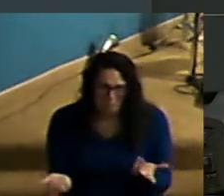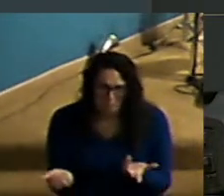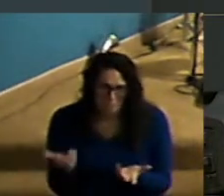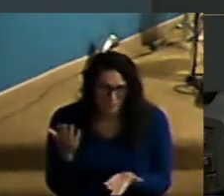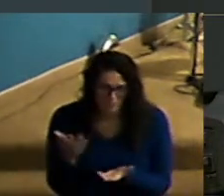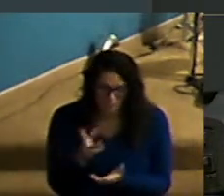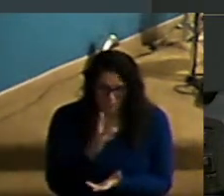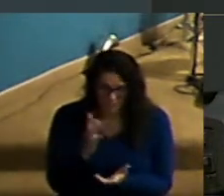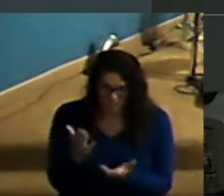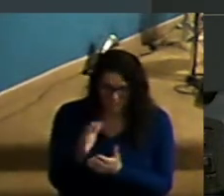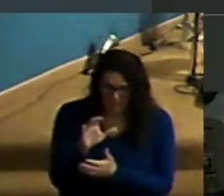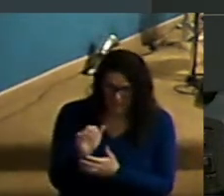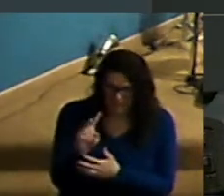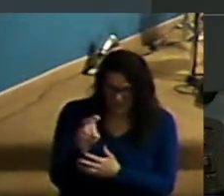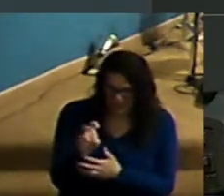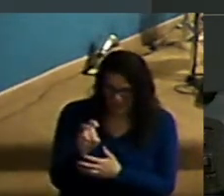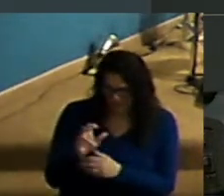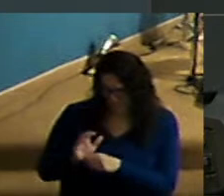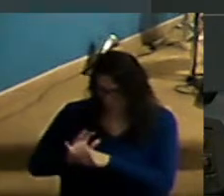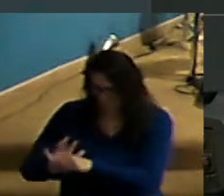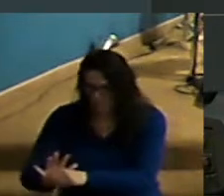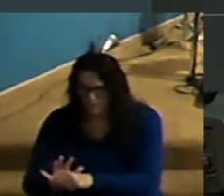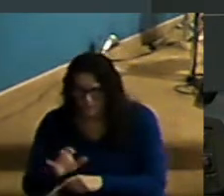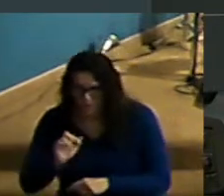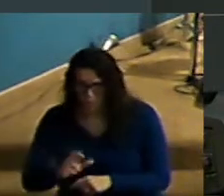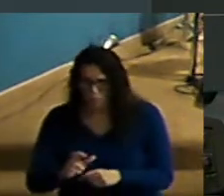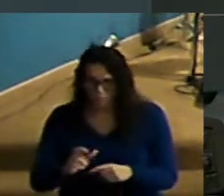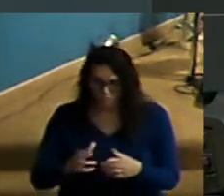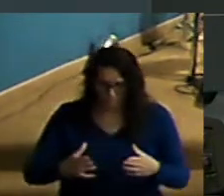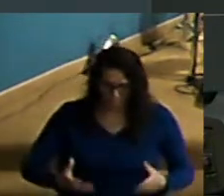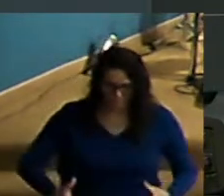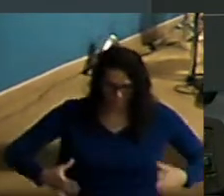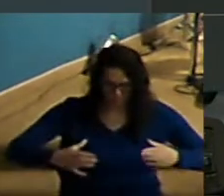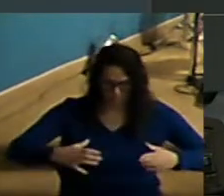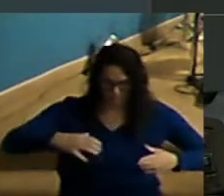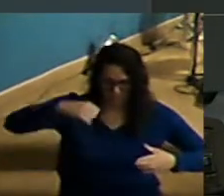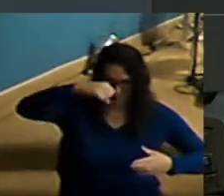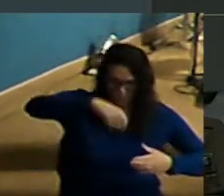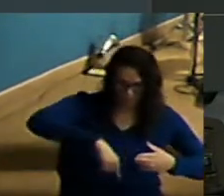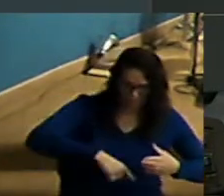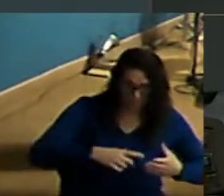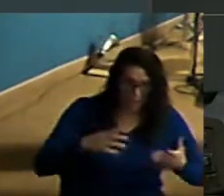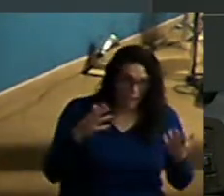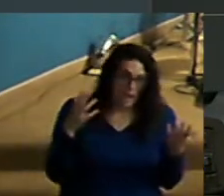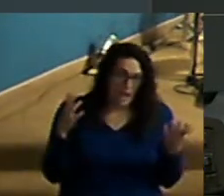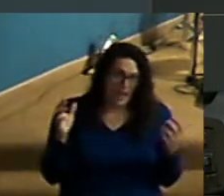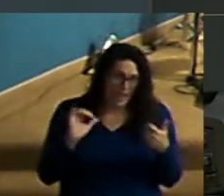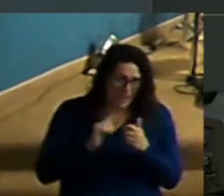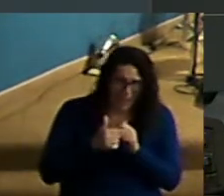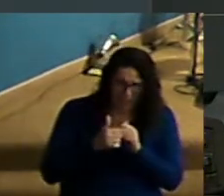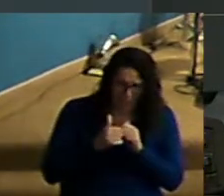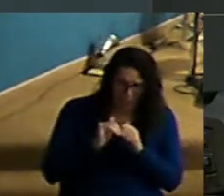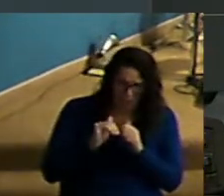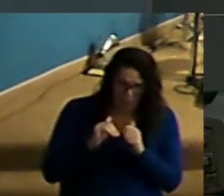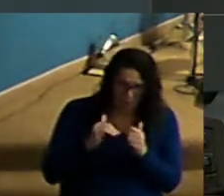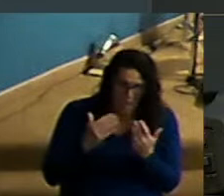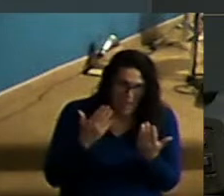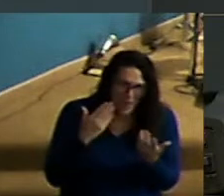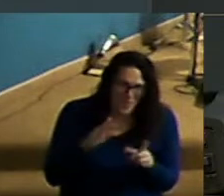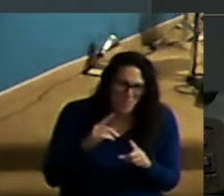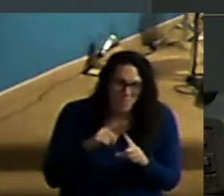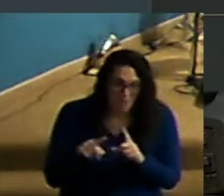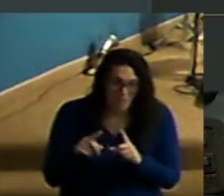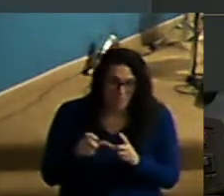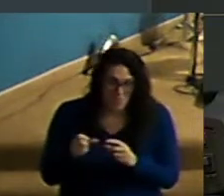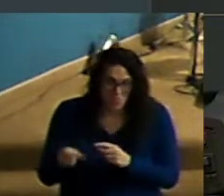If we're talking about a cave, and they're pushing him in the side, if it's some opening from the top, and they're dropping him in. But however, he's